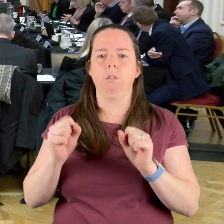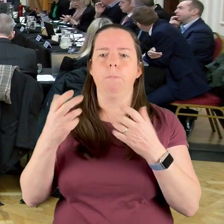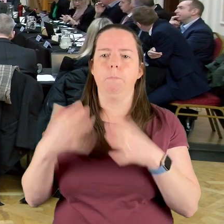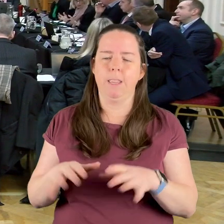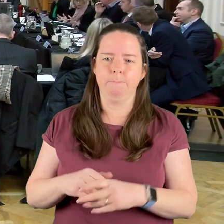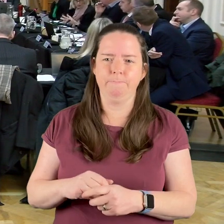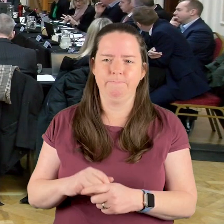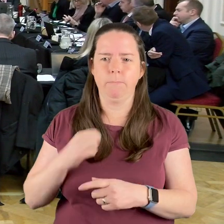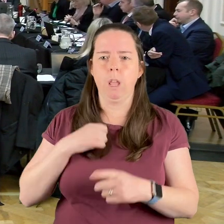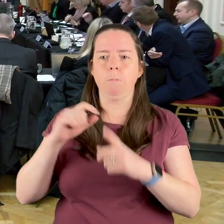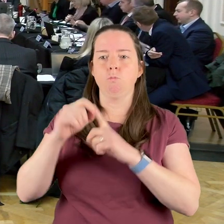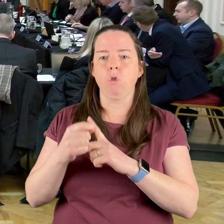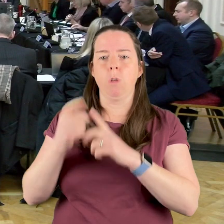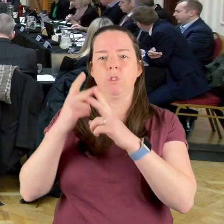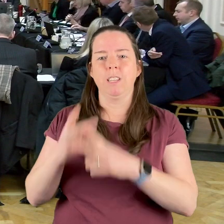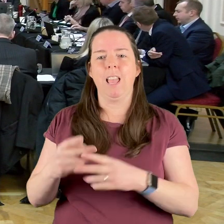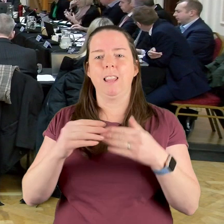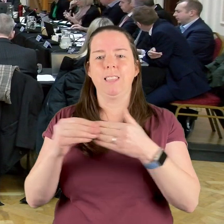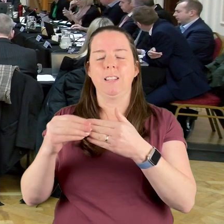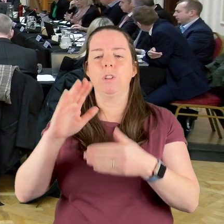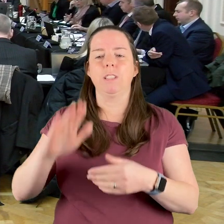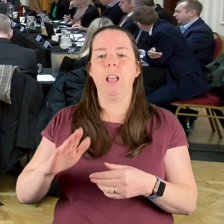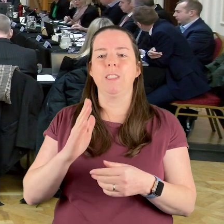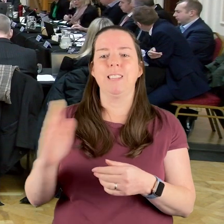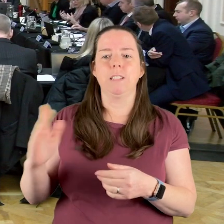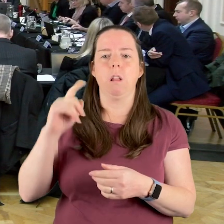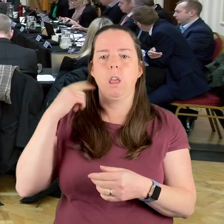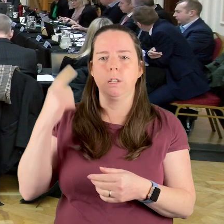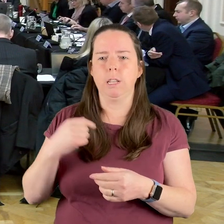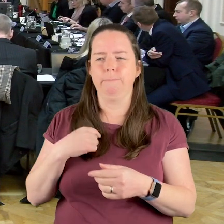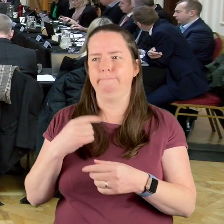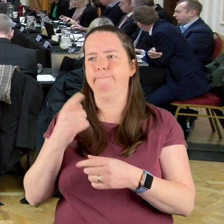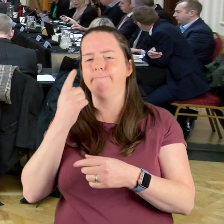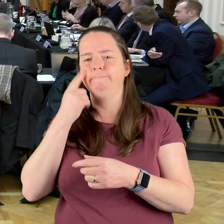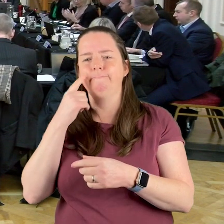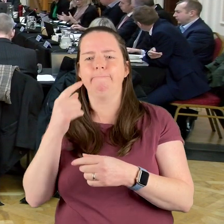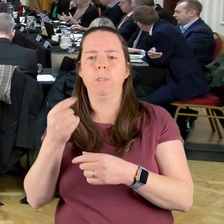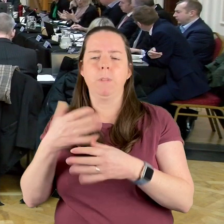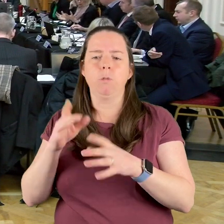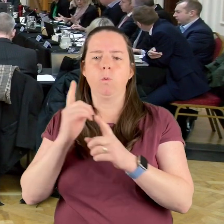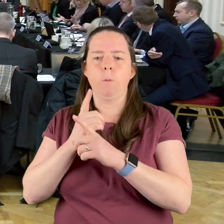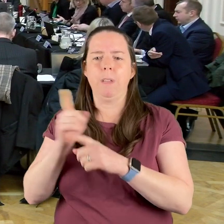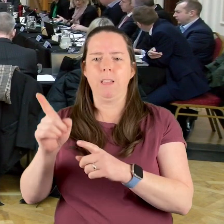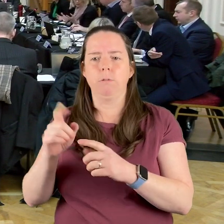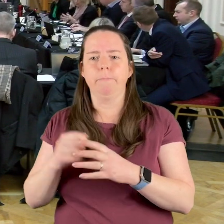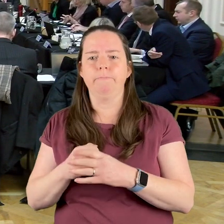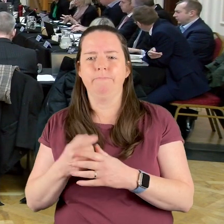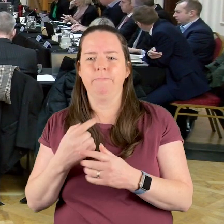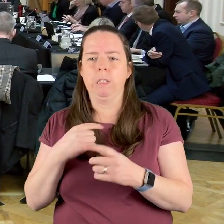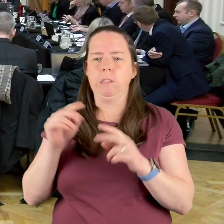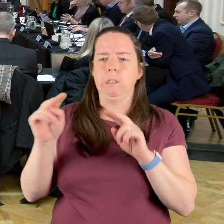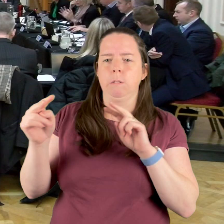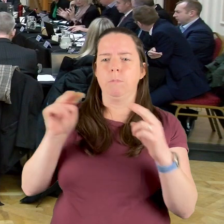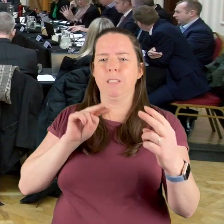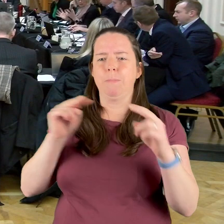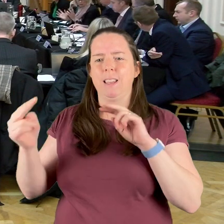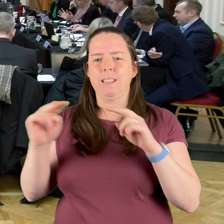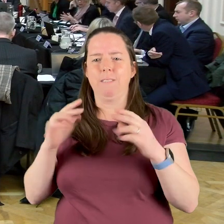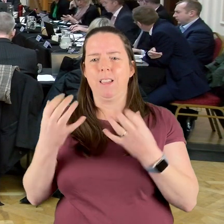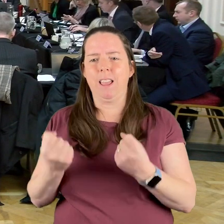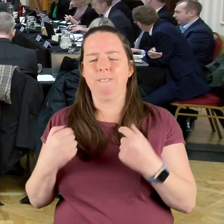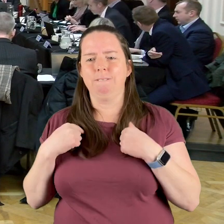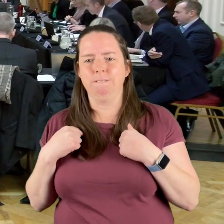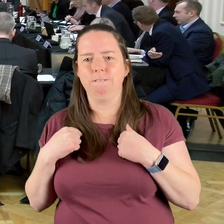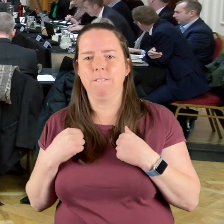demonstrates really what a great start you've made. And I'm the primary care lead for South West London, and I chair one of the clinical networks that you're talking about. So I see this